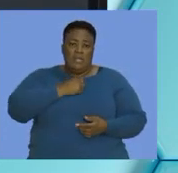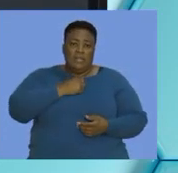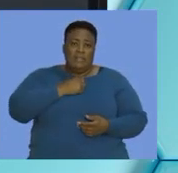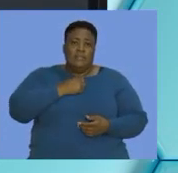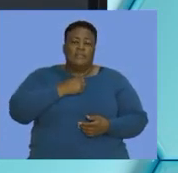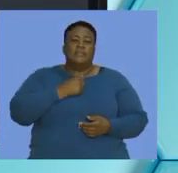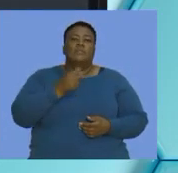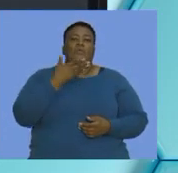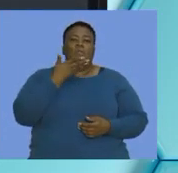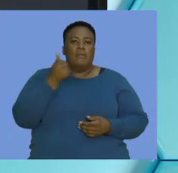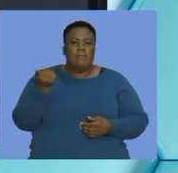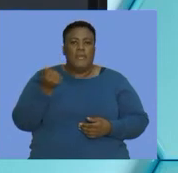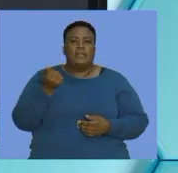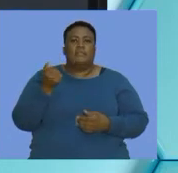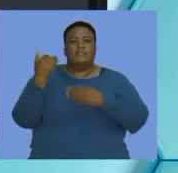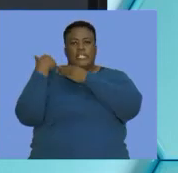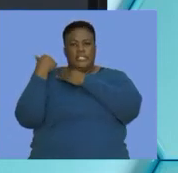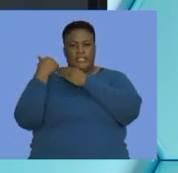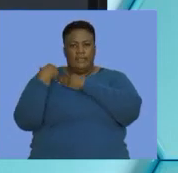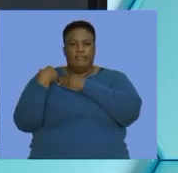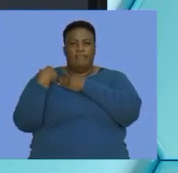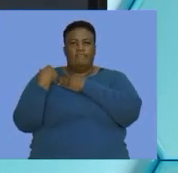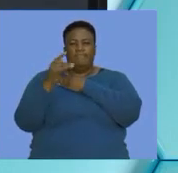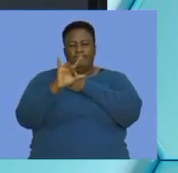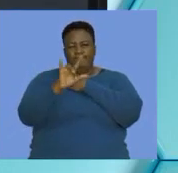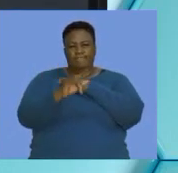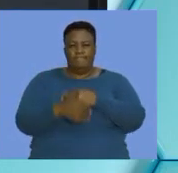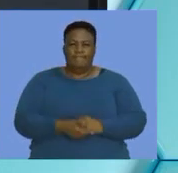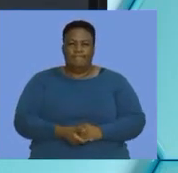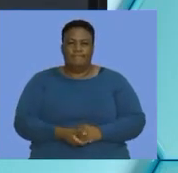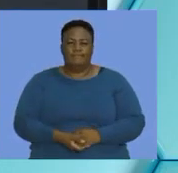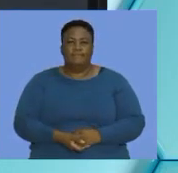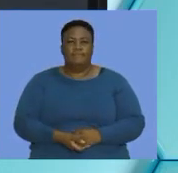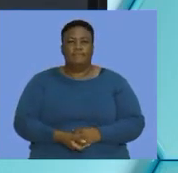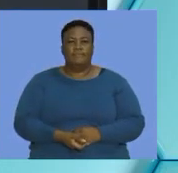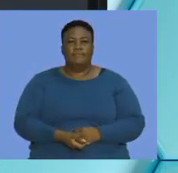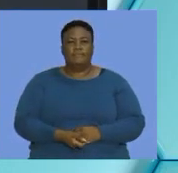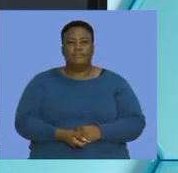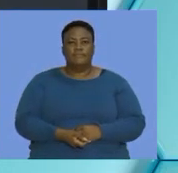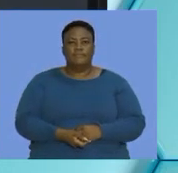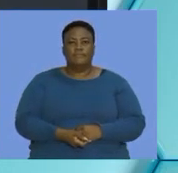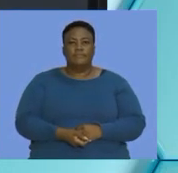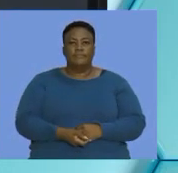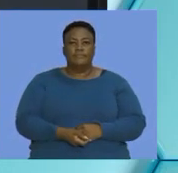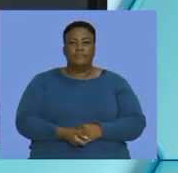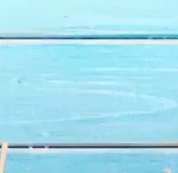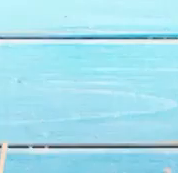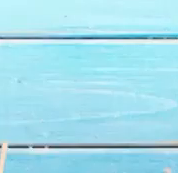reduce. From my side, all the best. Stay safe, stay calm, and be wise.